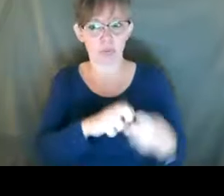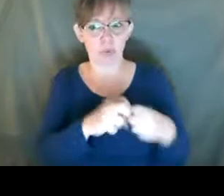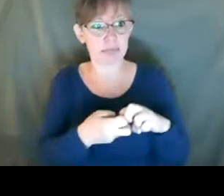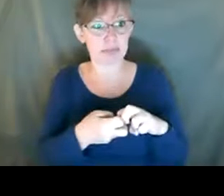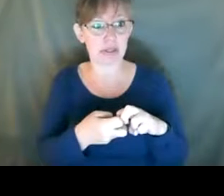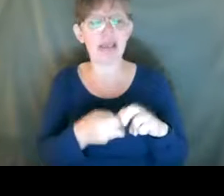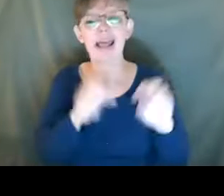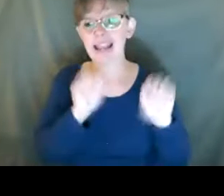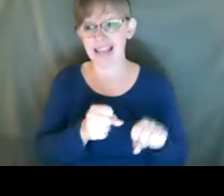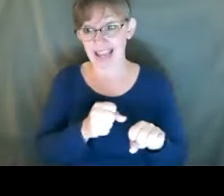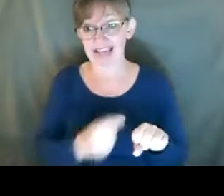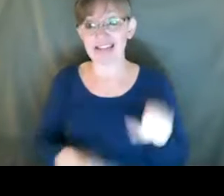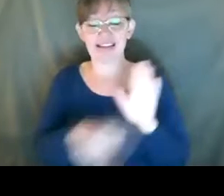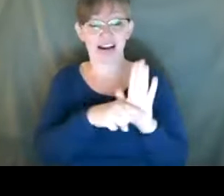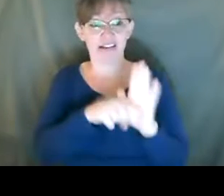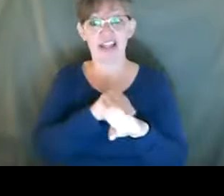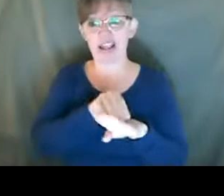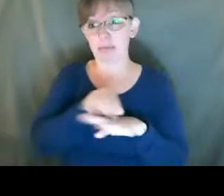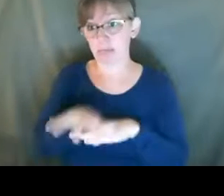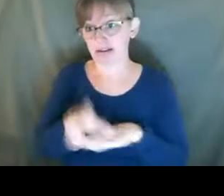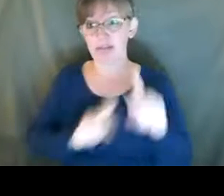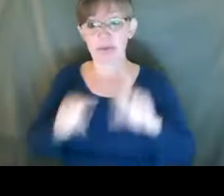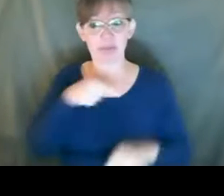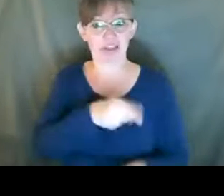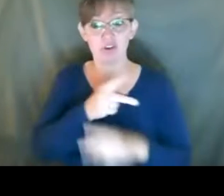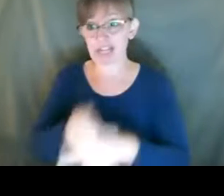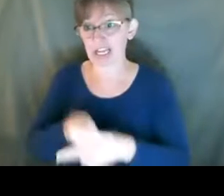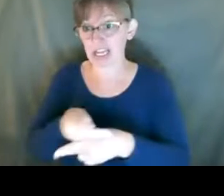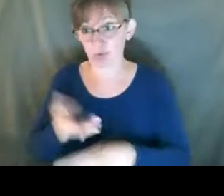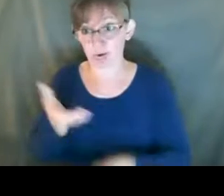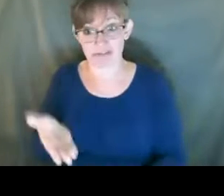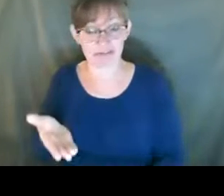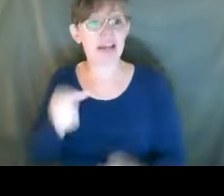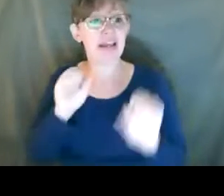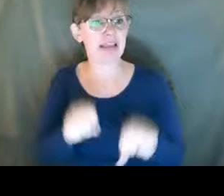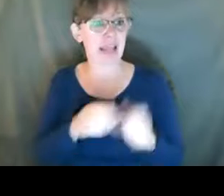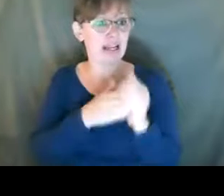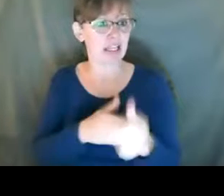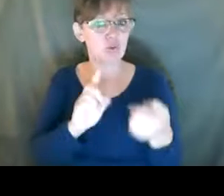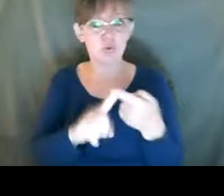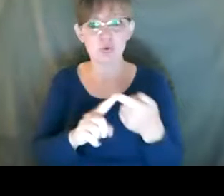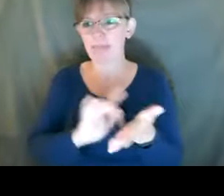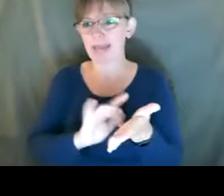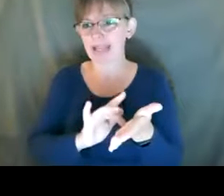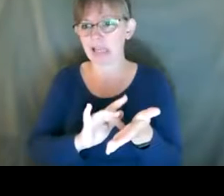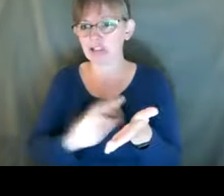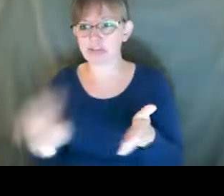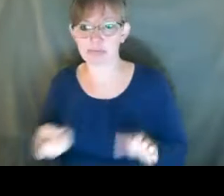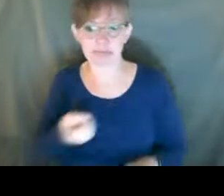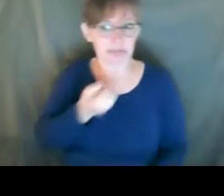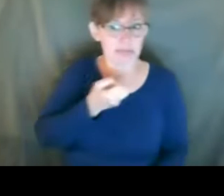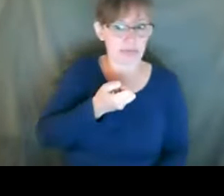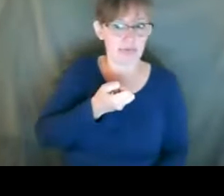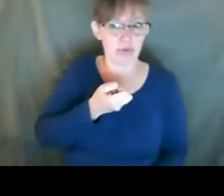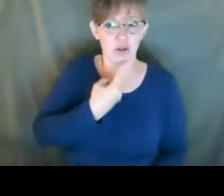impact those they are caring for. Can lead to medication diversion, forgetting to make a meal, bathe,